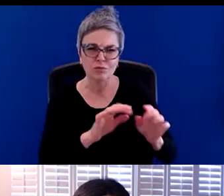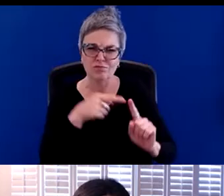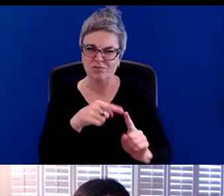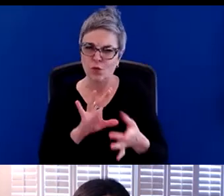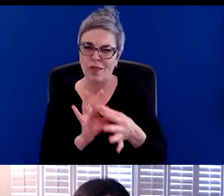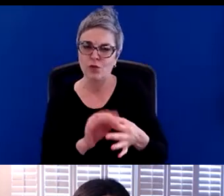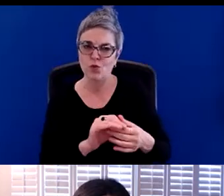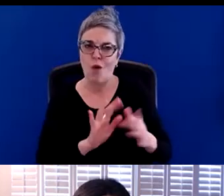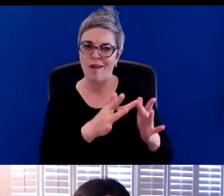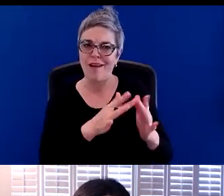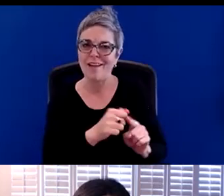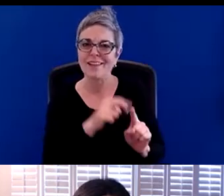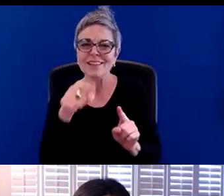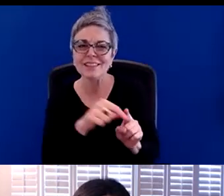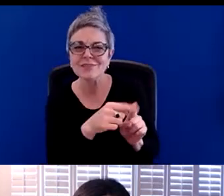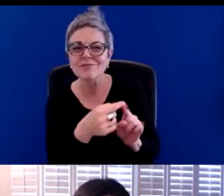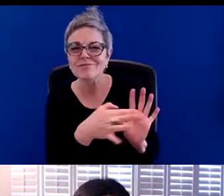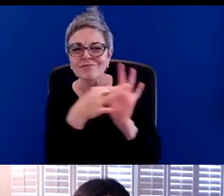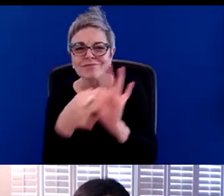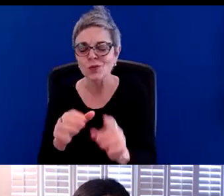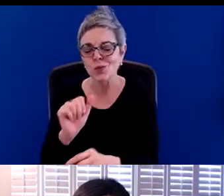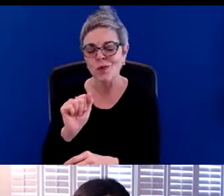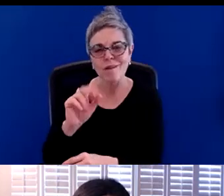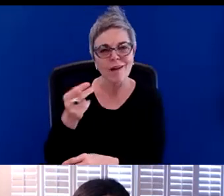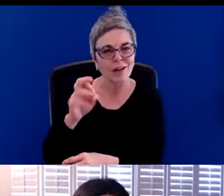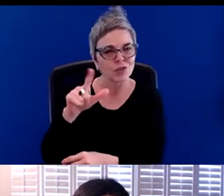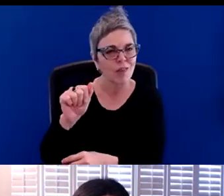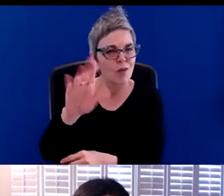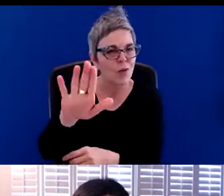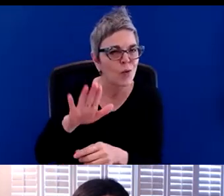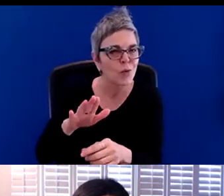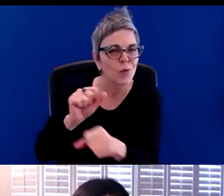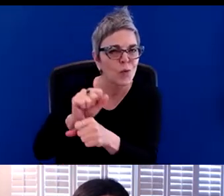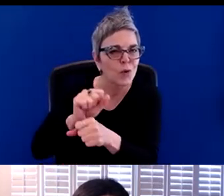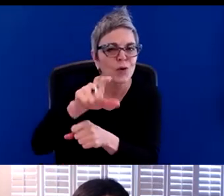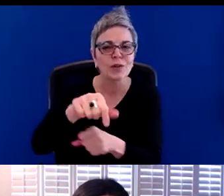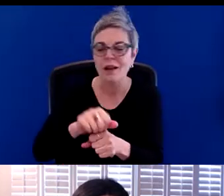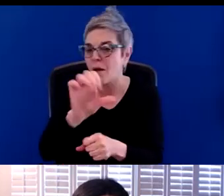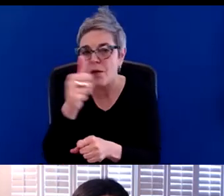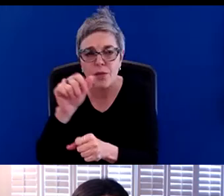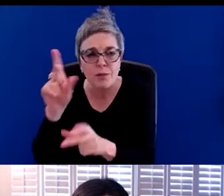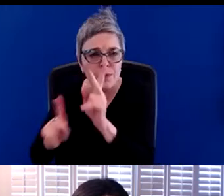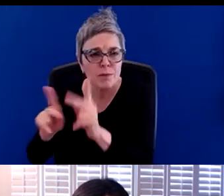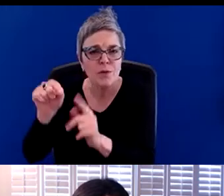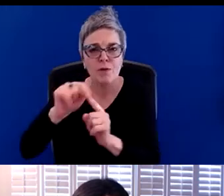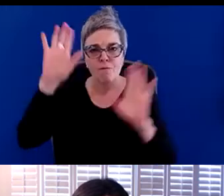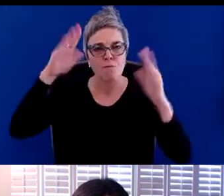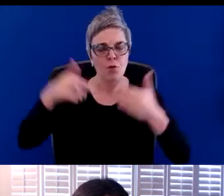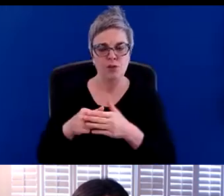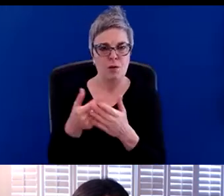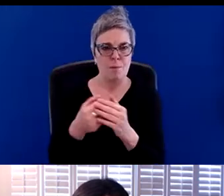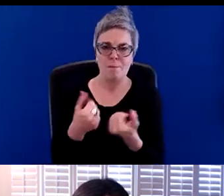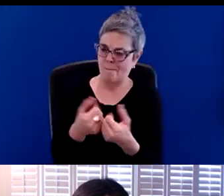Angela's doing, what all of you others are doing in terms of both methodology. Leandra pointed to so much in terms of